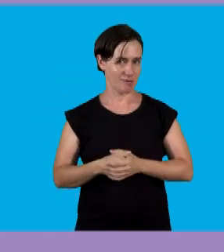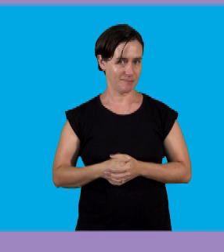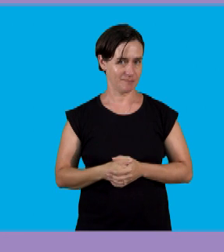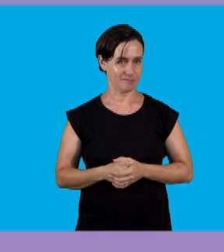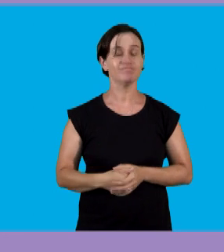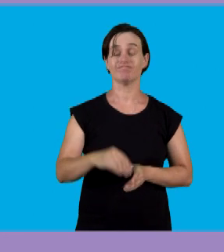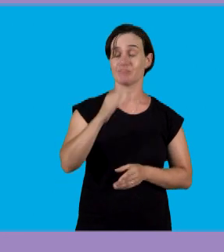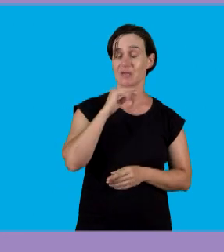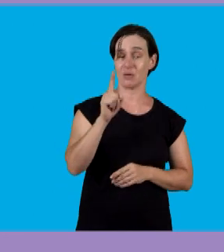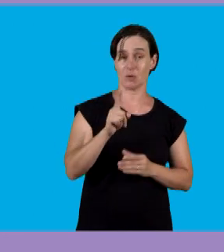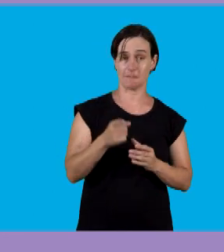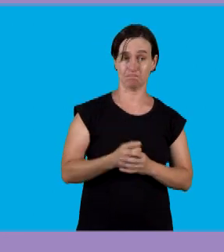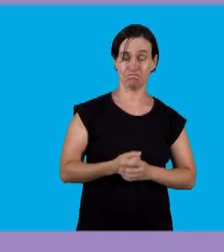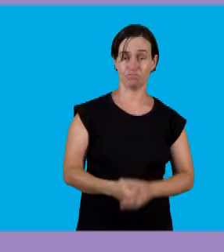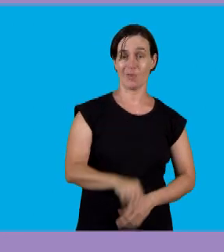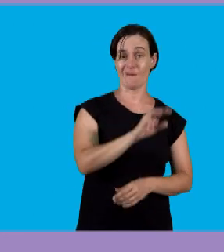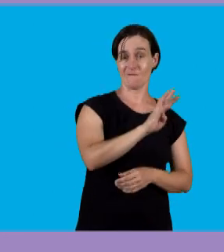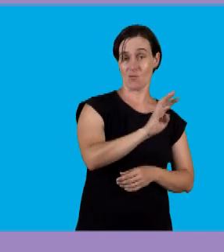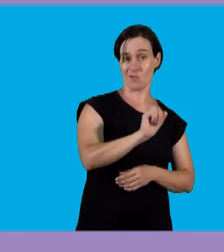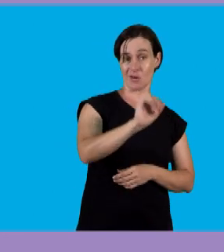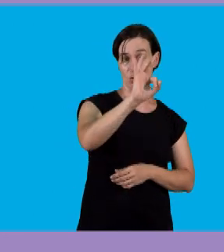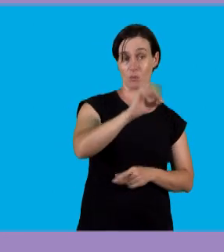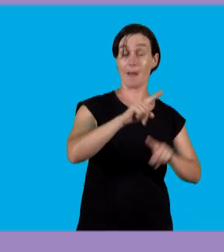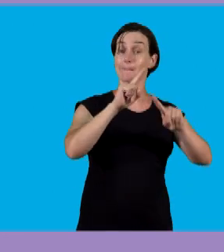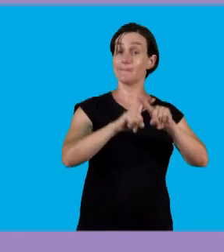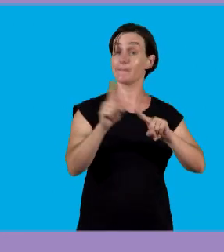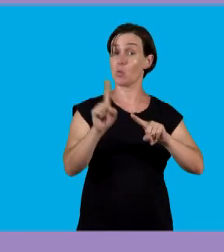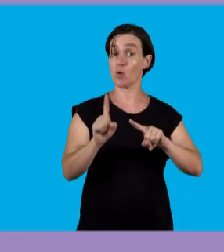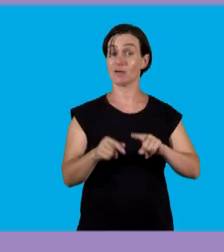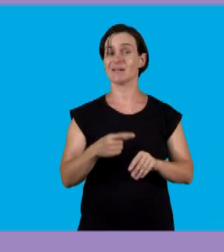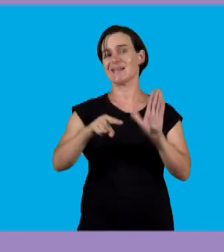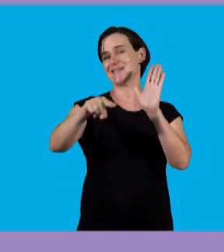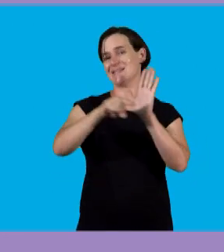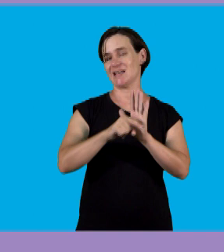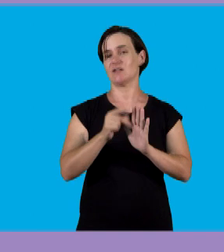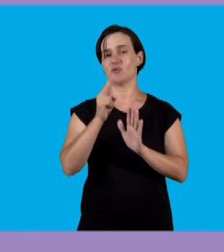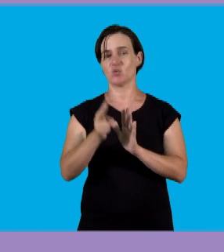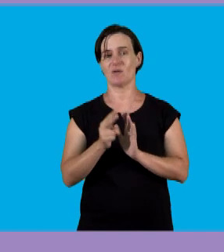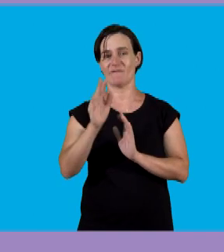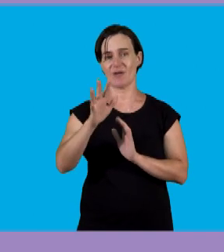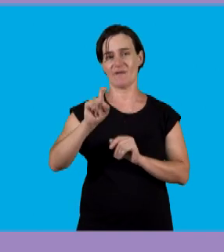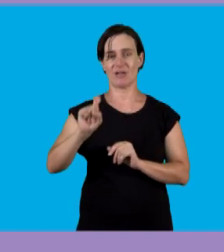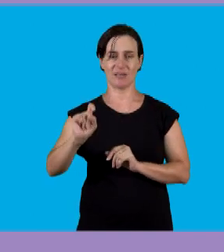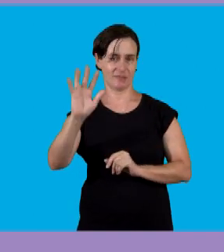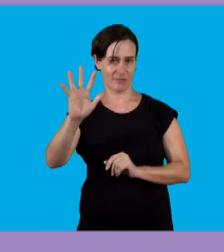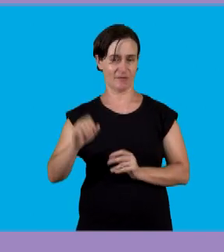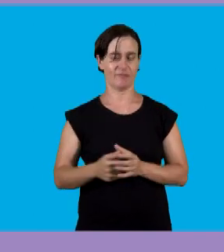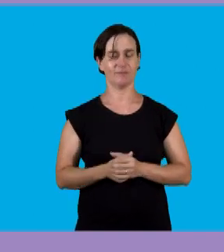expression. We have the 4a cubed multiplied by a negative